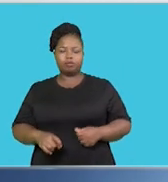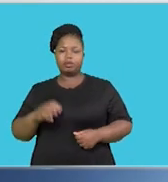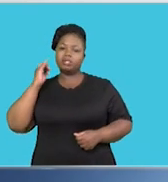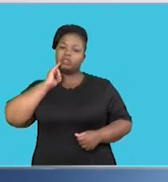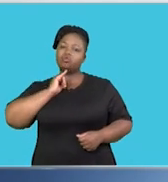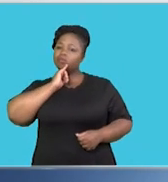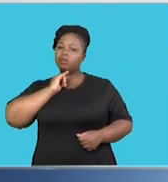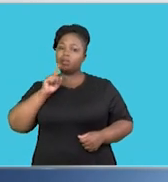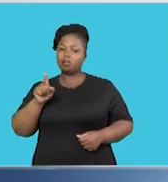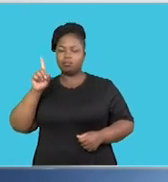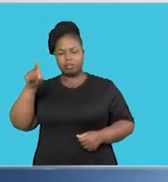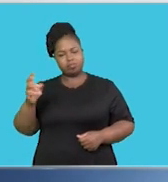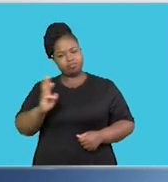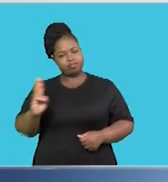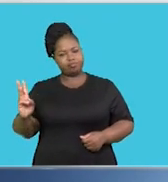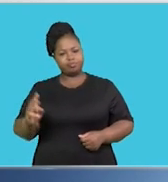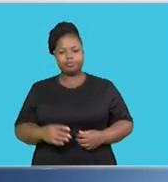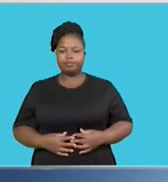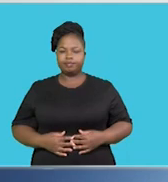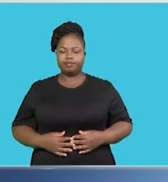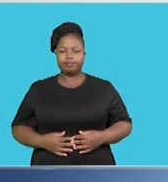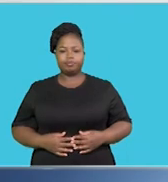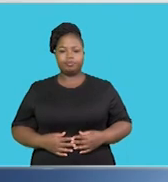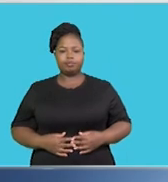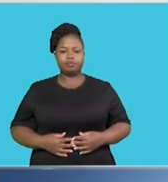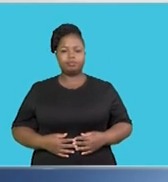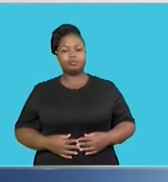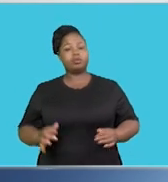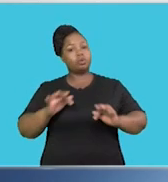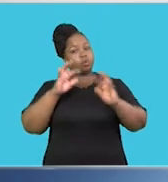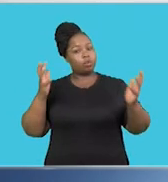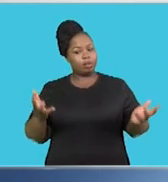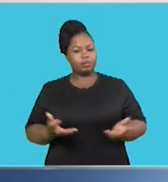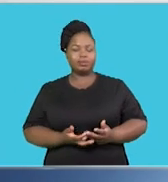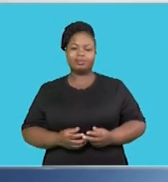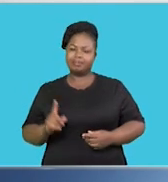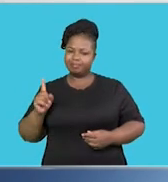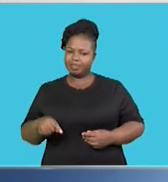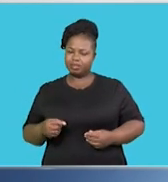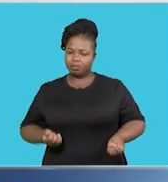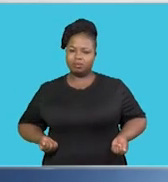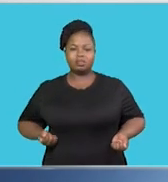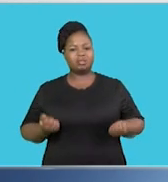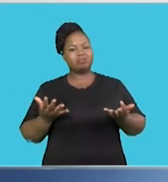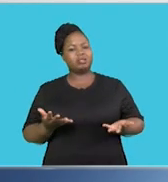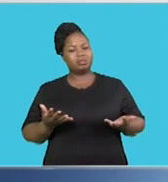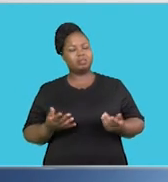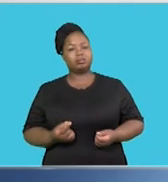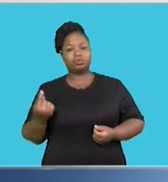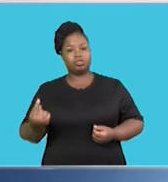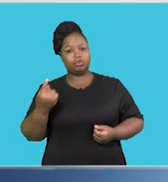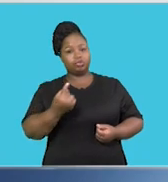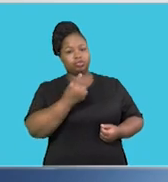Israel have to be called out. The world have to express its